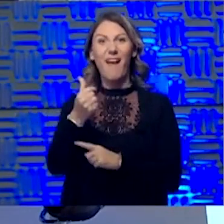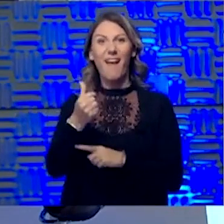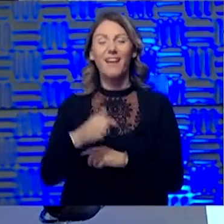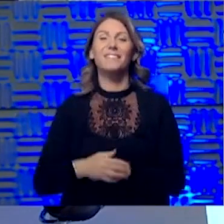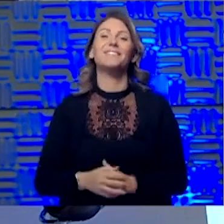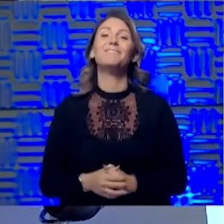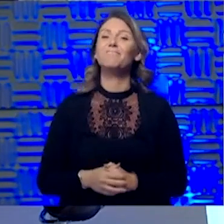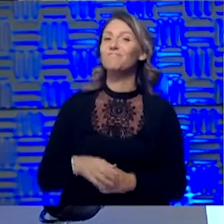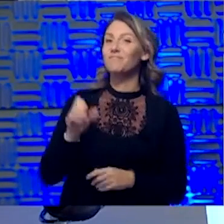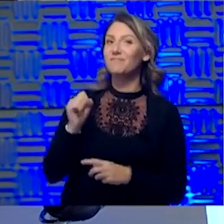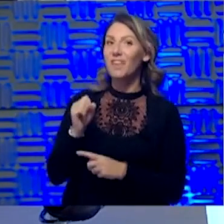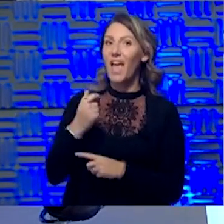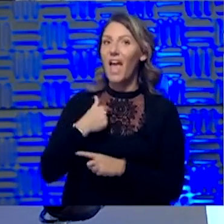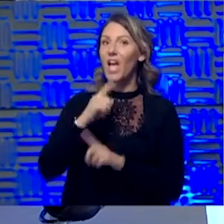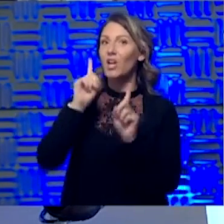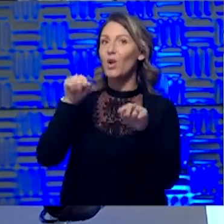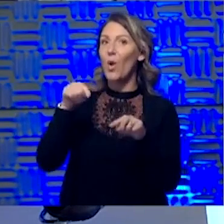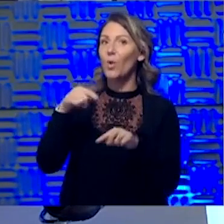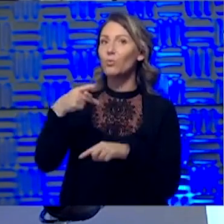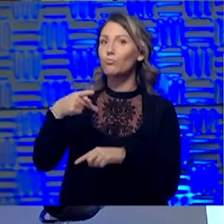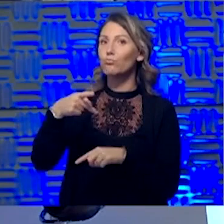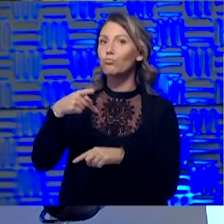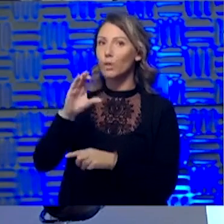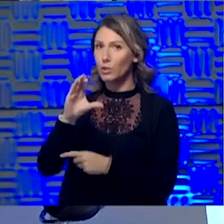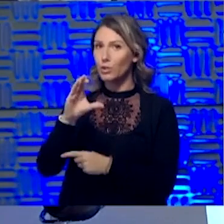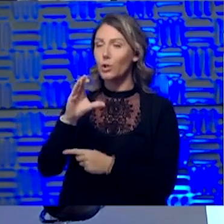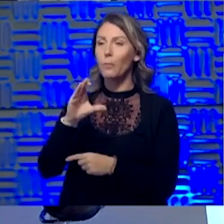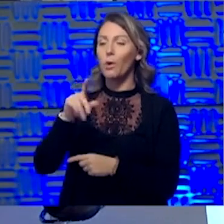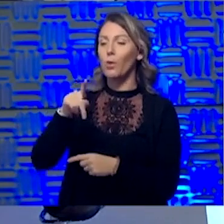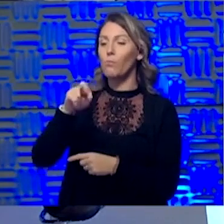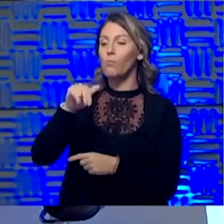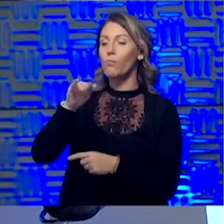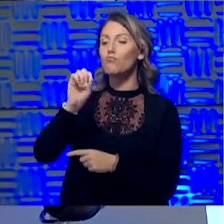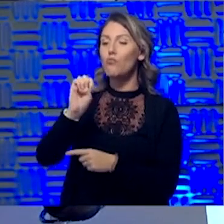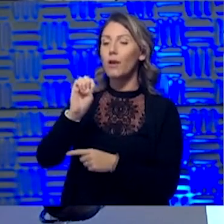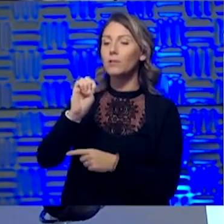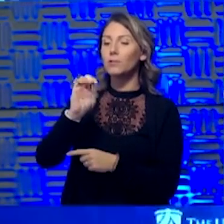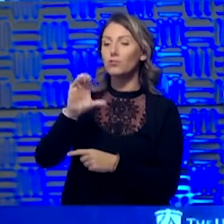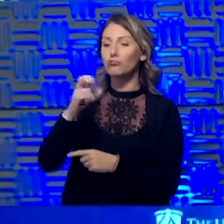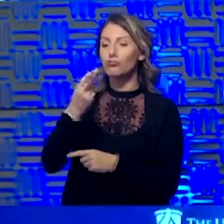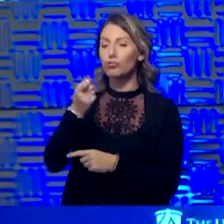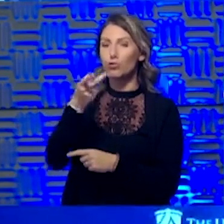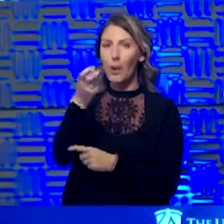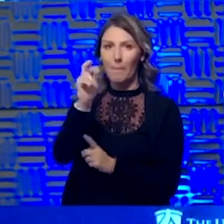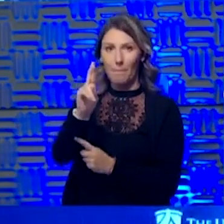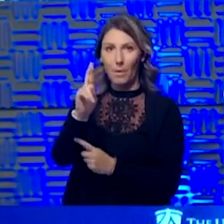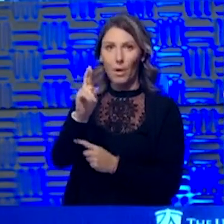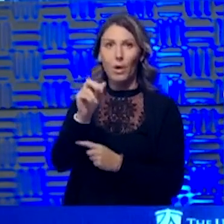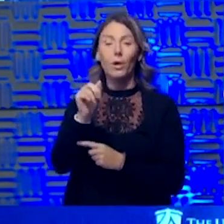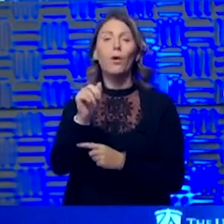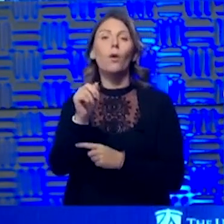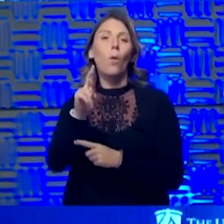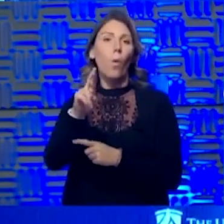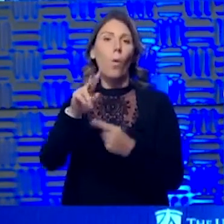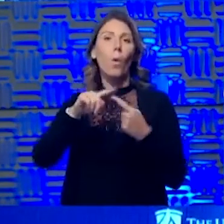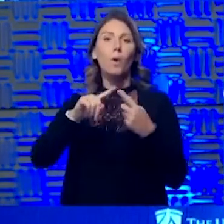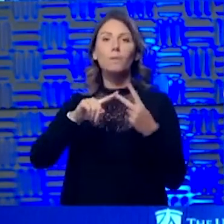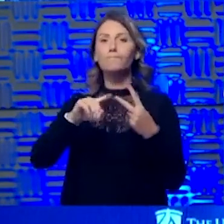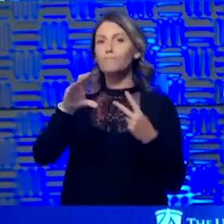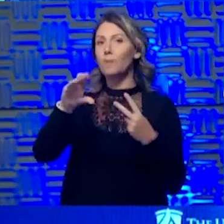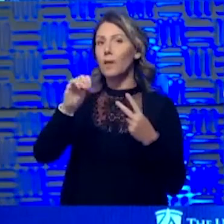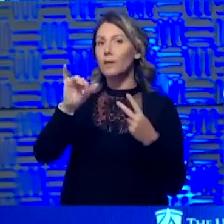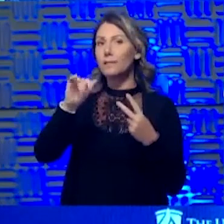Yeah, so I go to either the Price Chopper or over there in Brookside or Cosentino's or over to Whole